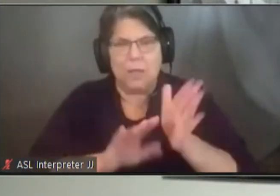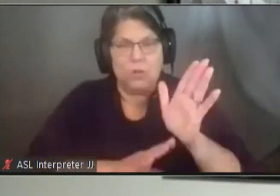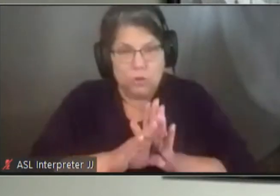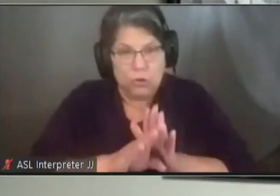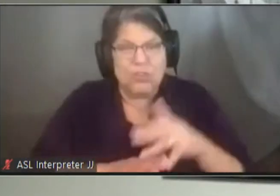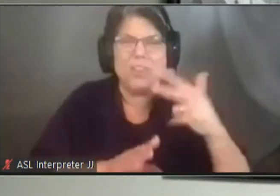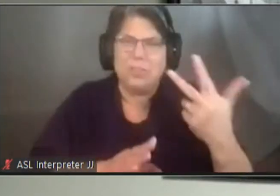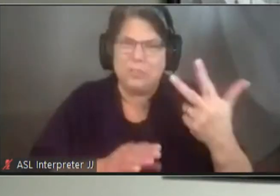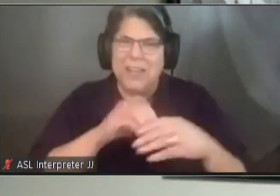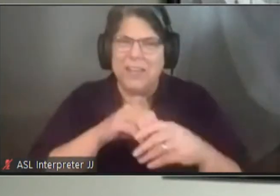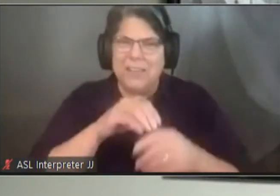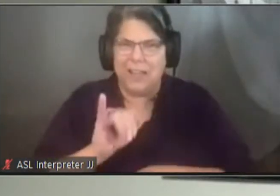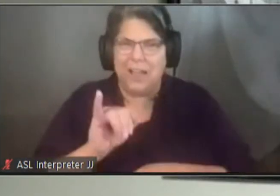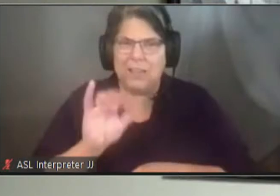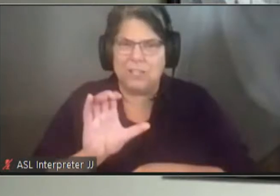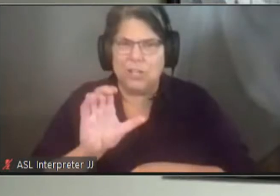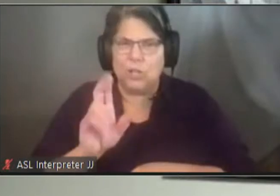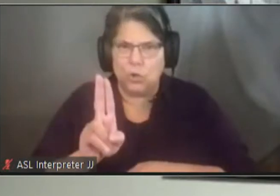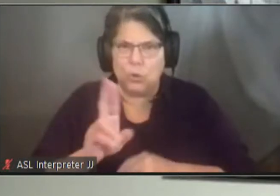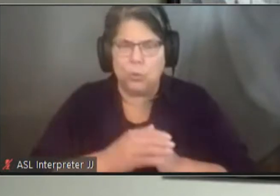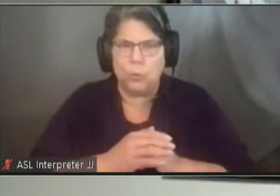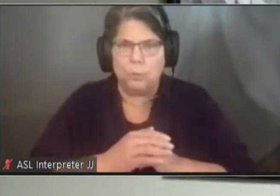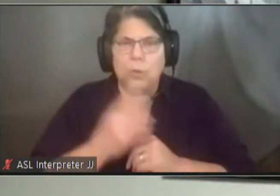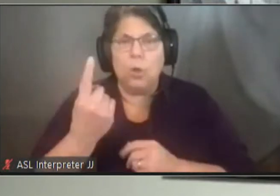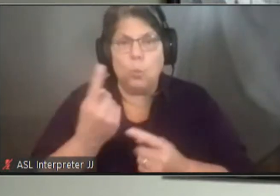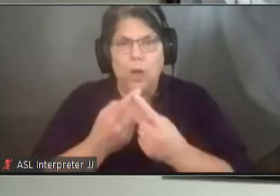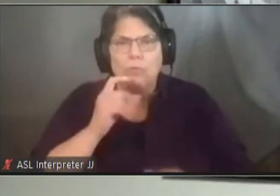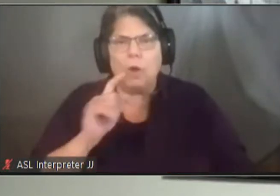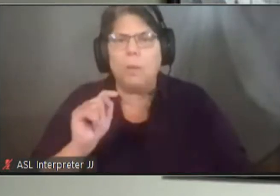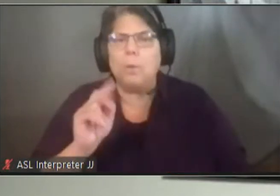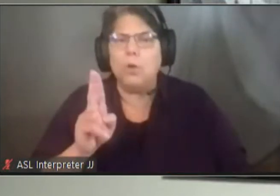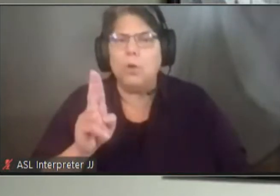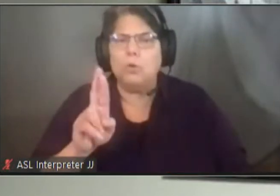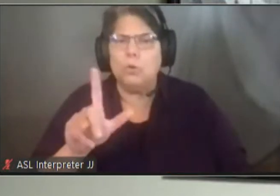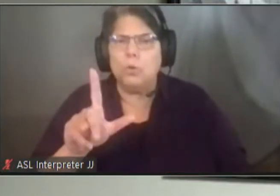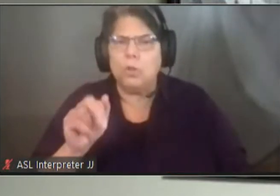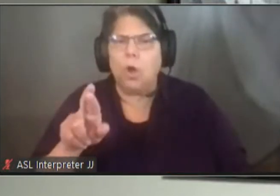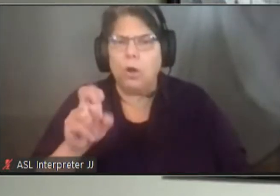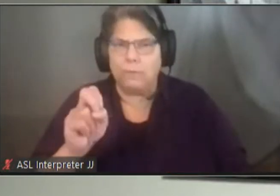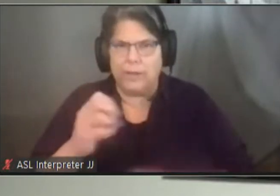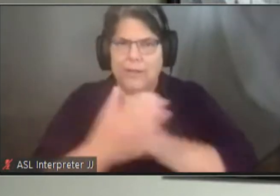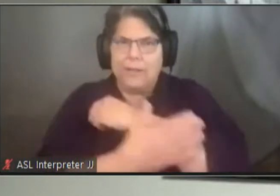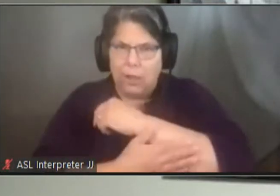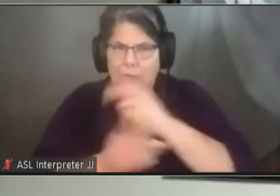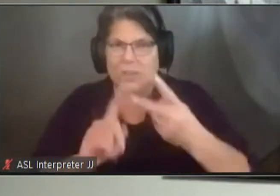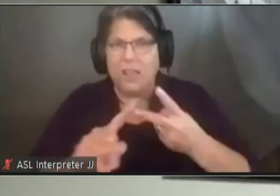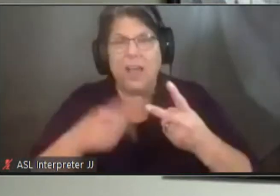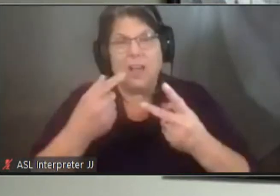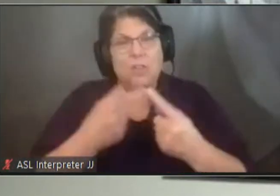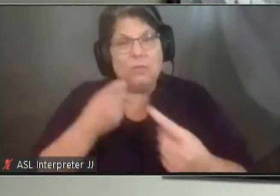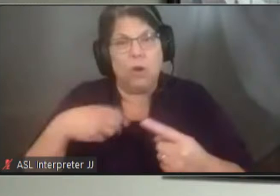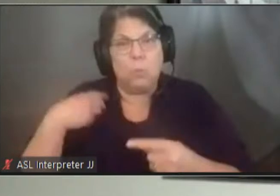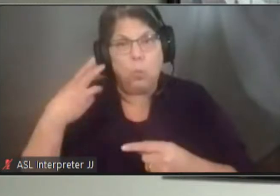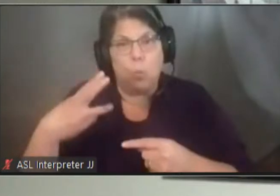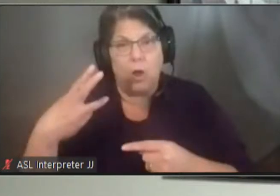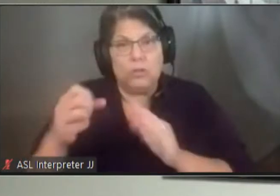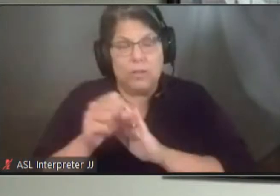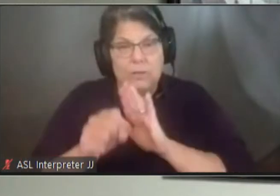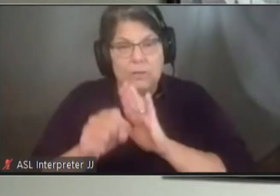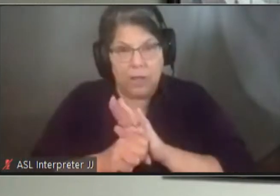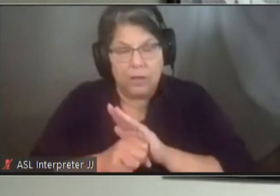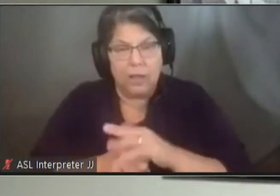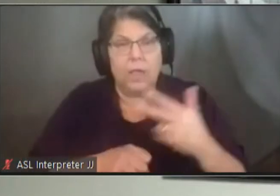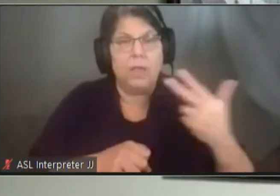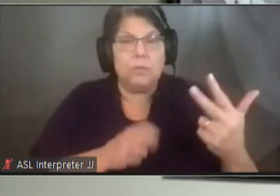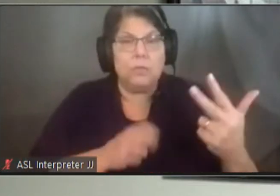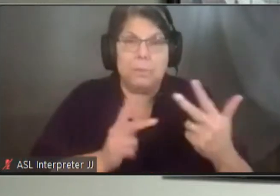ICU. 1 of these is from Tulare County, another from Washington State. And there are 3 Mendocino residents who